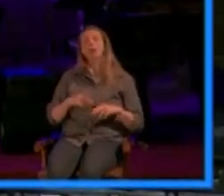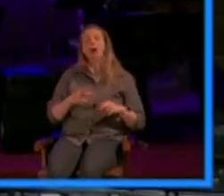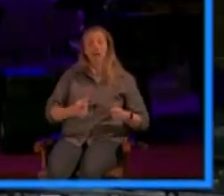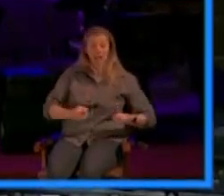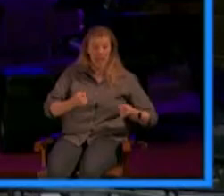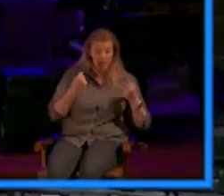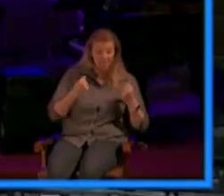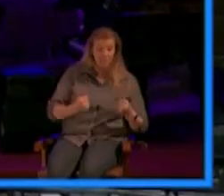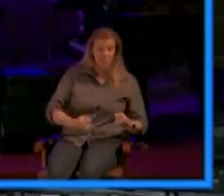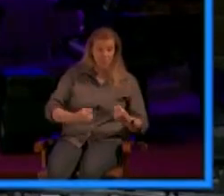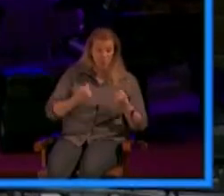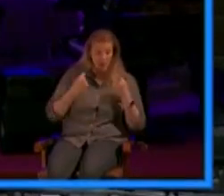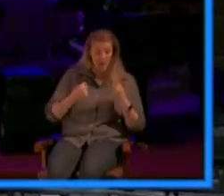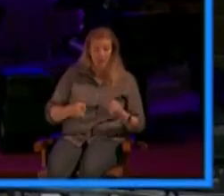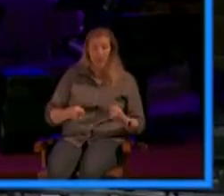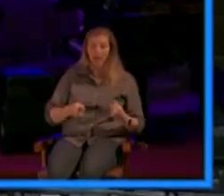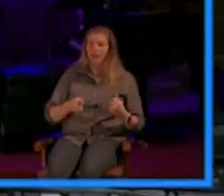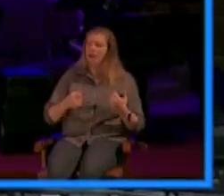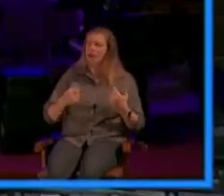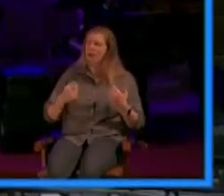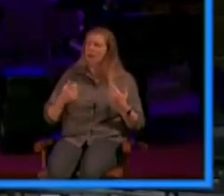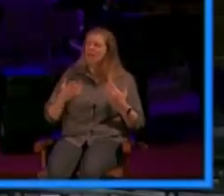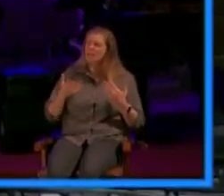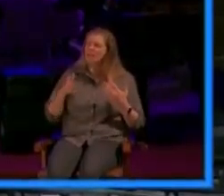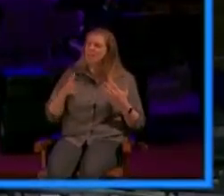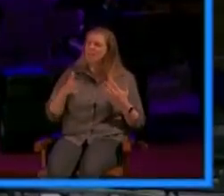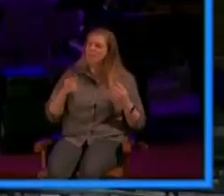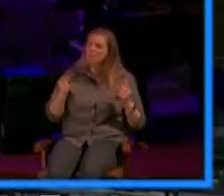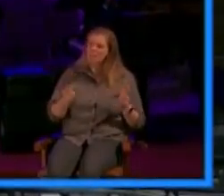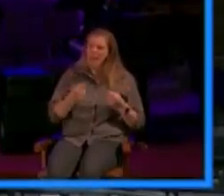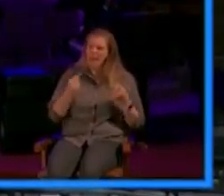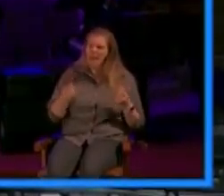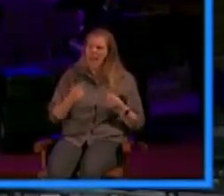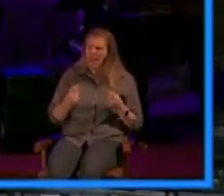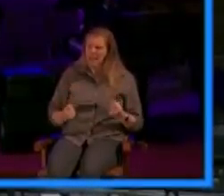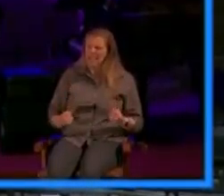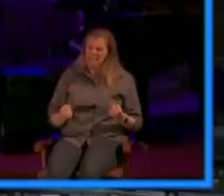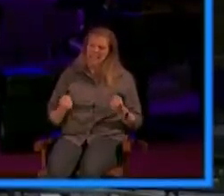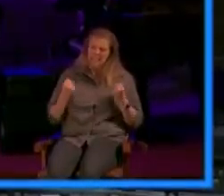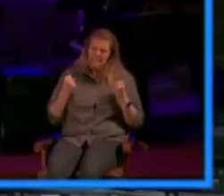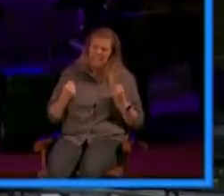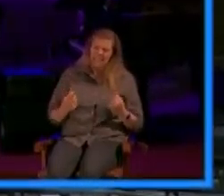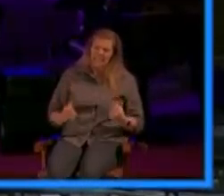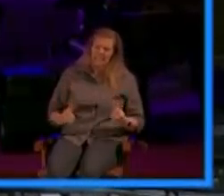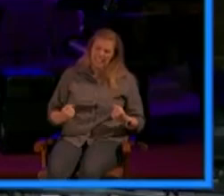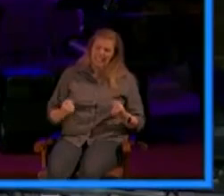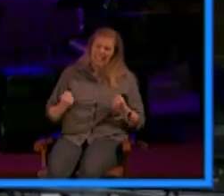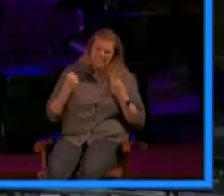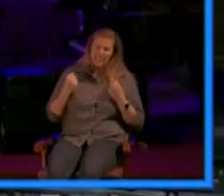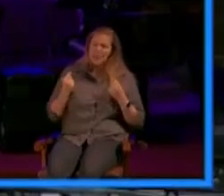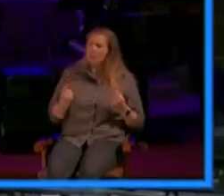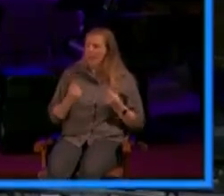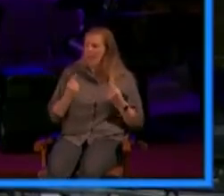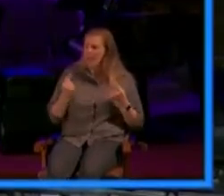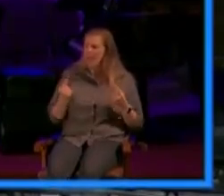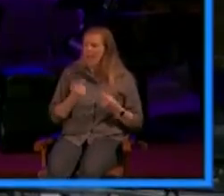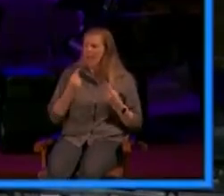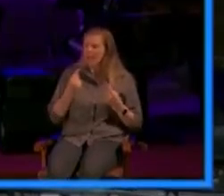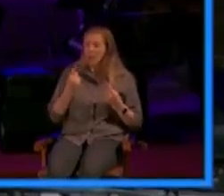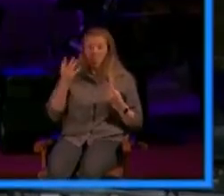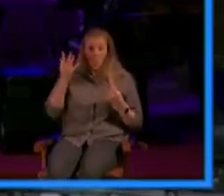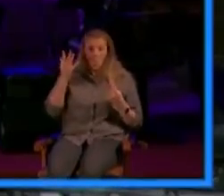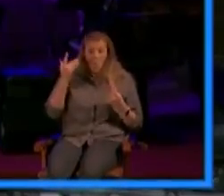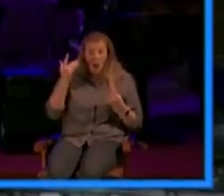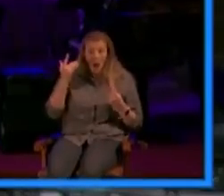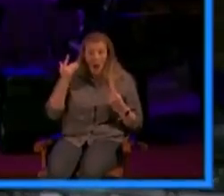through some pain at that moment because you believe that there's going to be a payoff